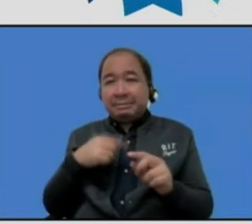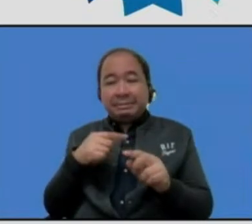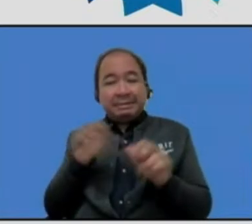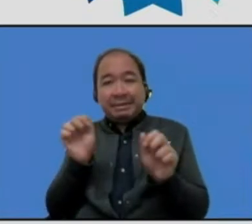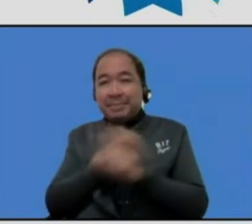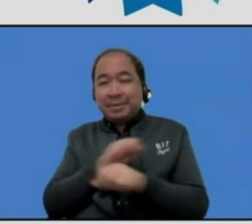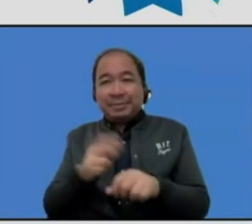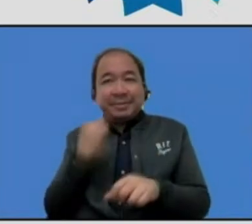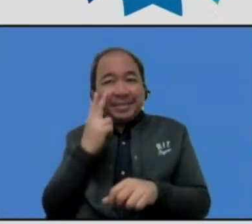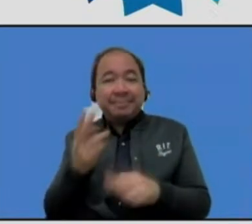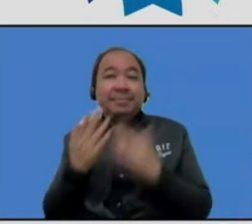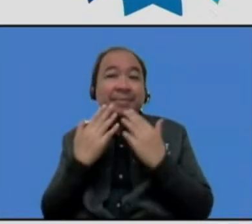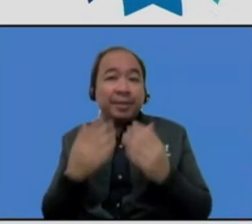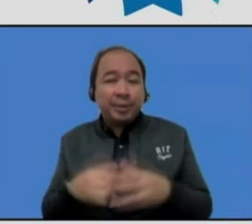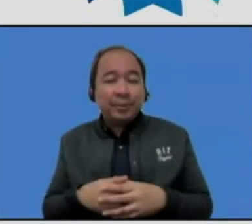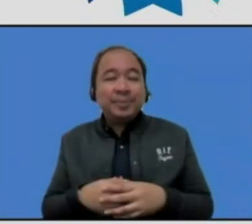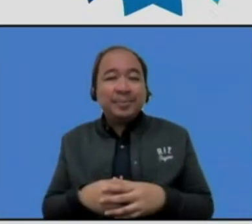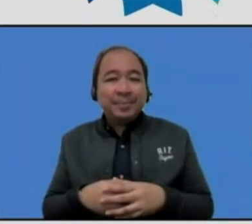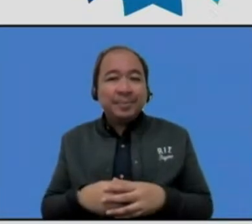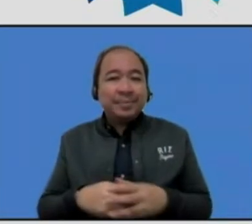much.